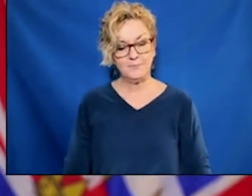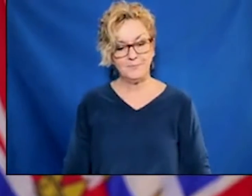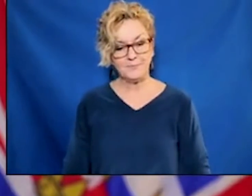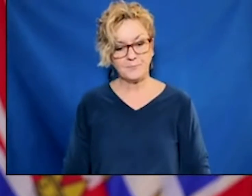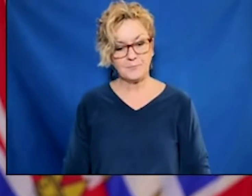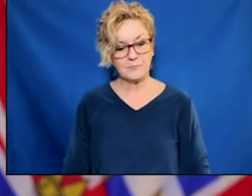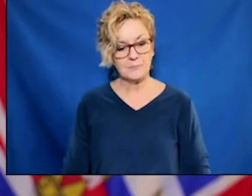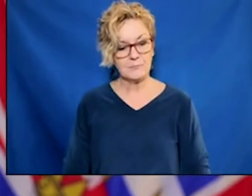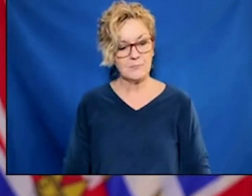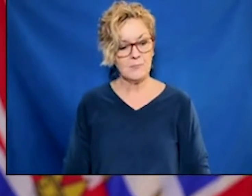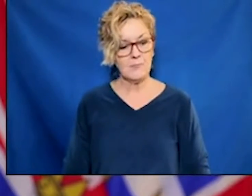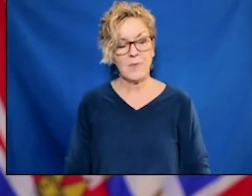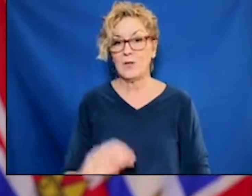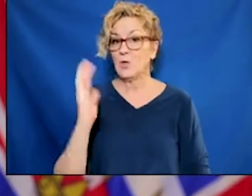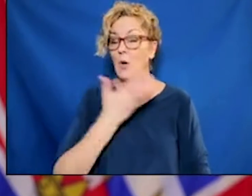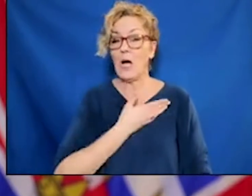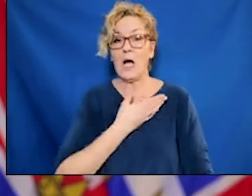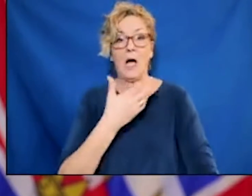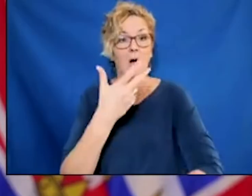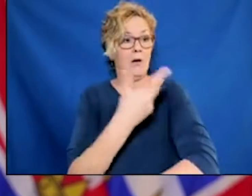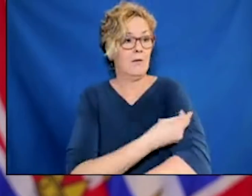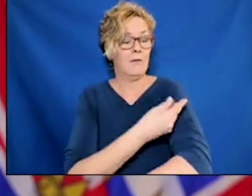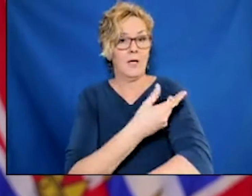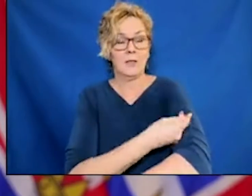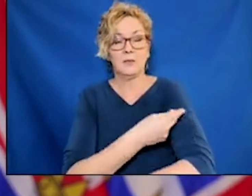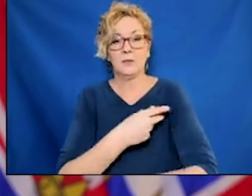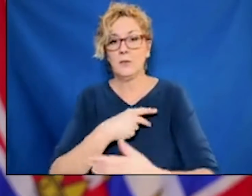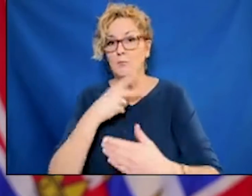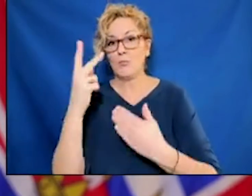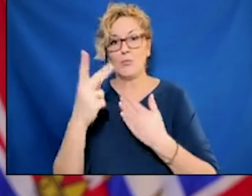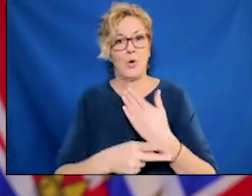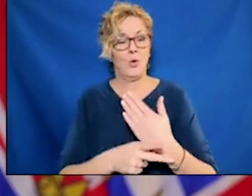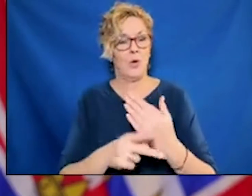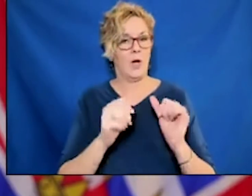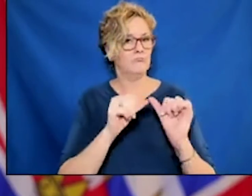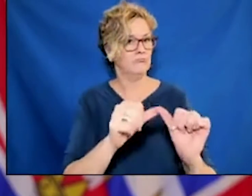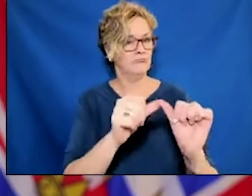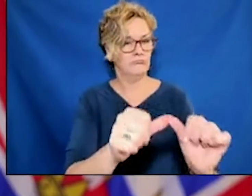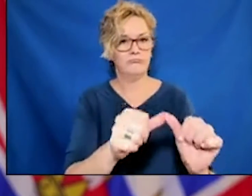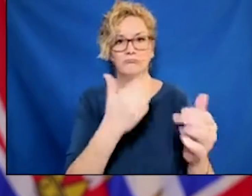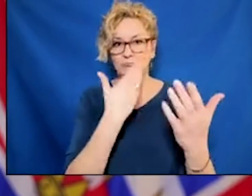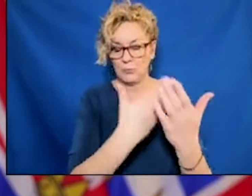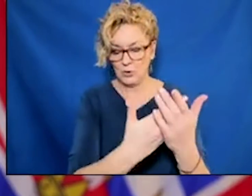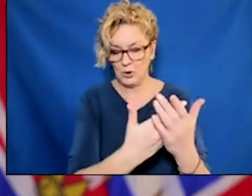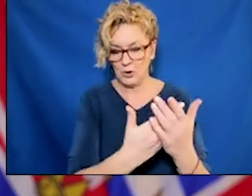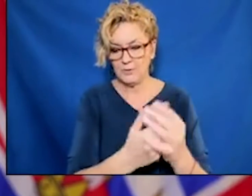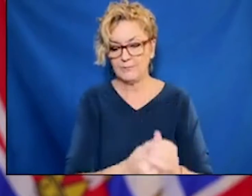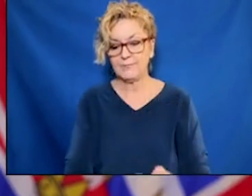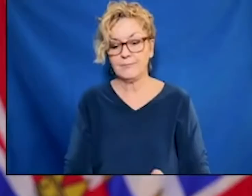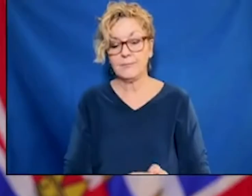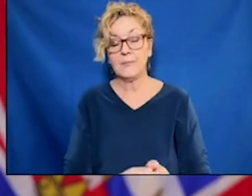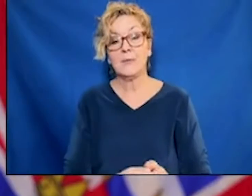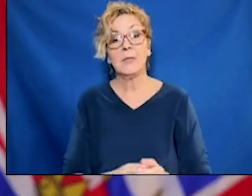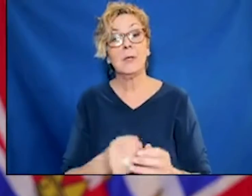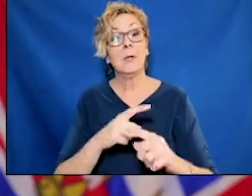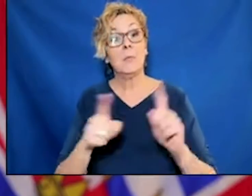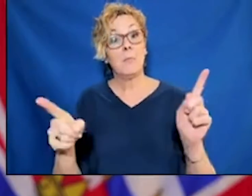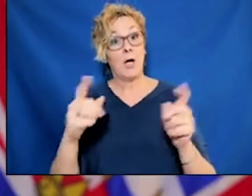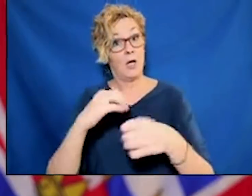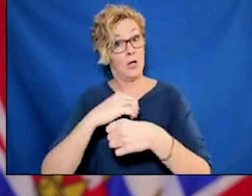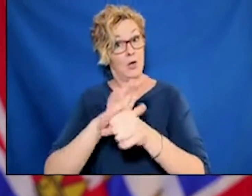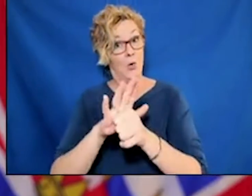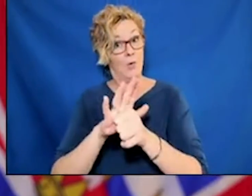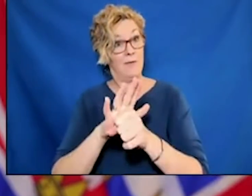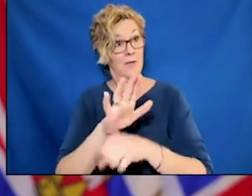will continue in the coming weeks and months, the risks remain high all over British Columbia, and we see that